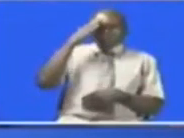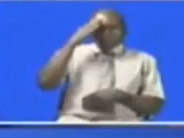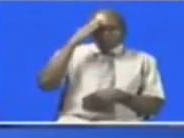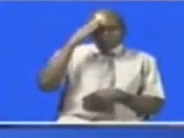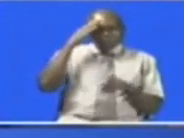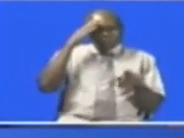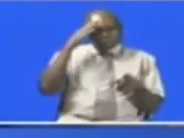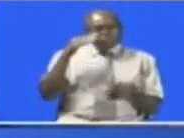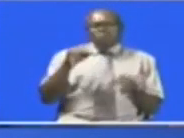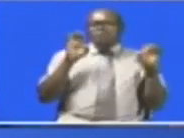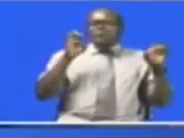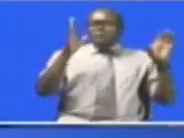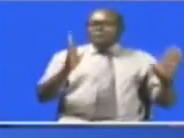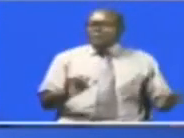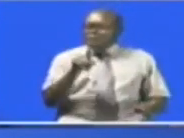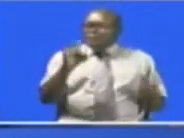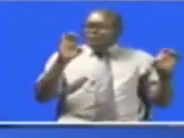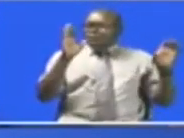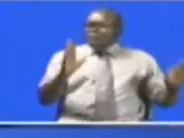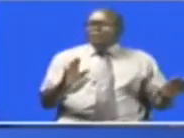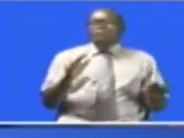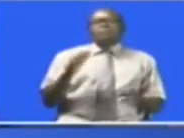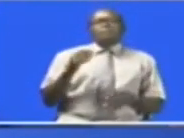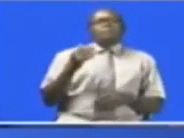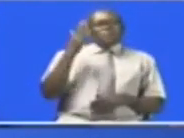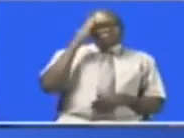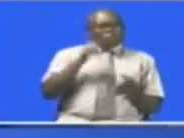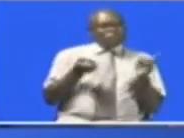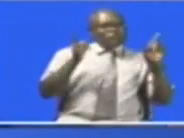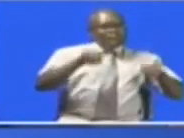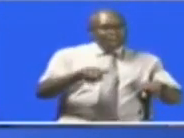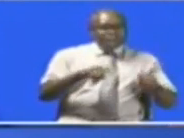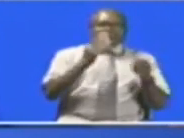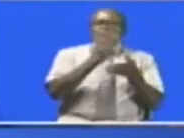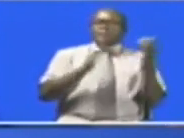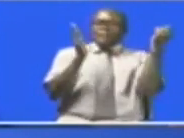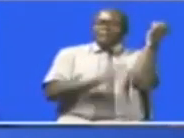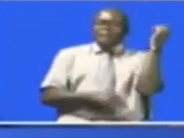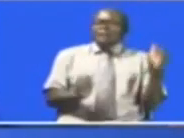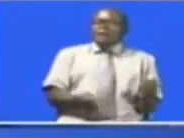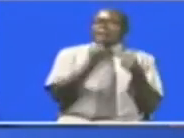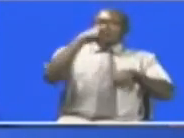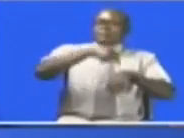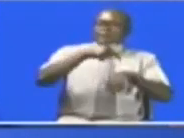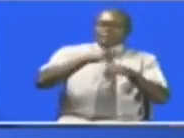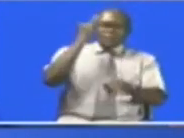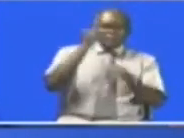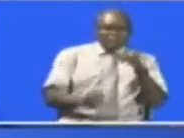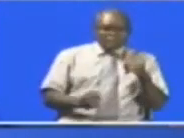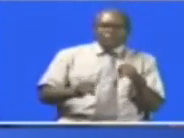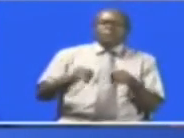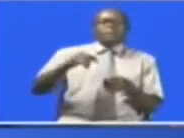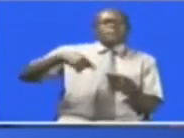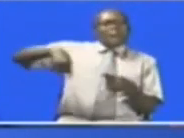about Haile Gebrselassie. Yes. Yes, and we well know what happened. An unfortunate thing happened while you were on your final